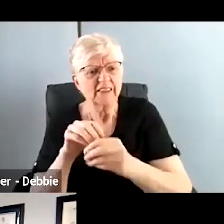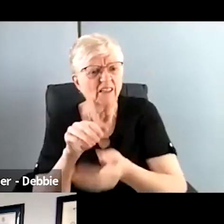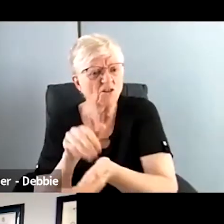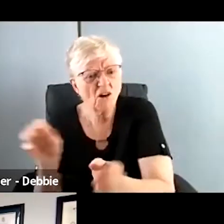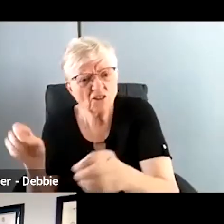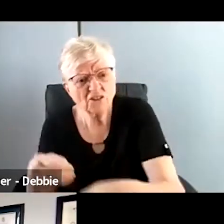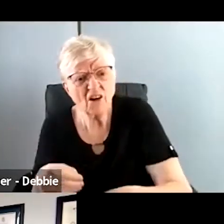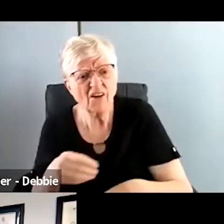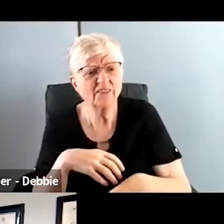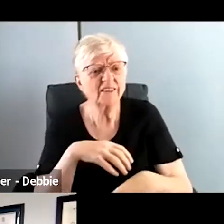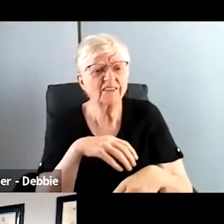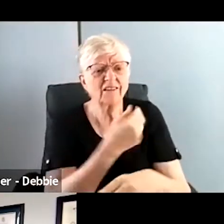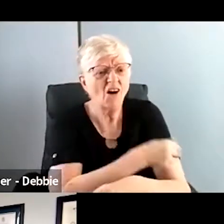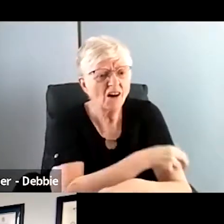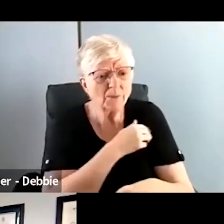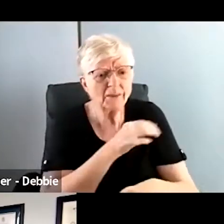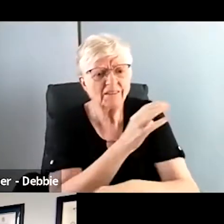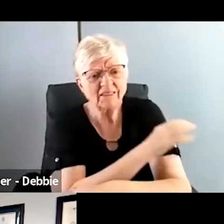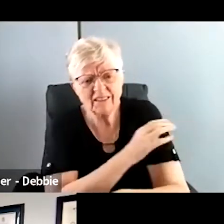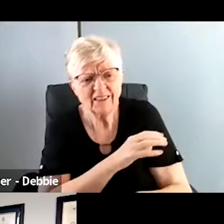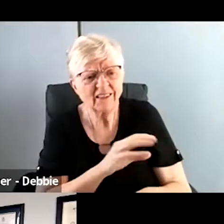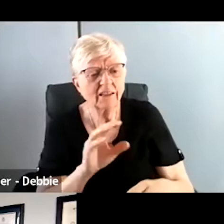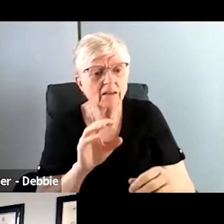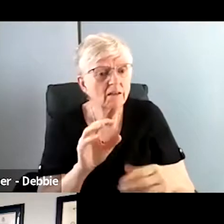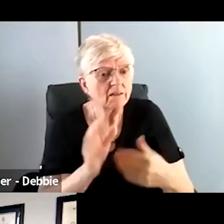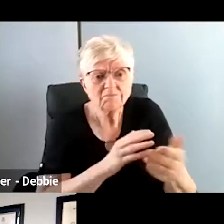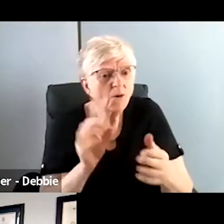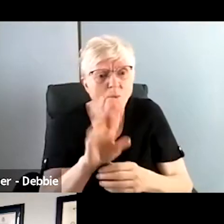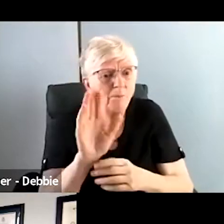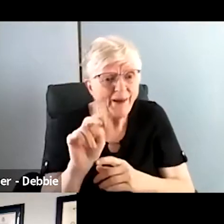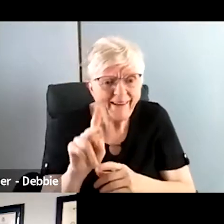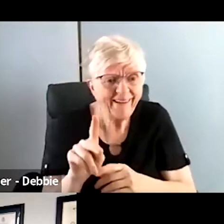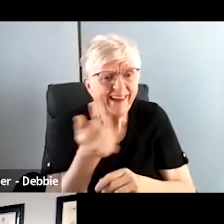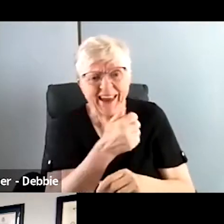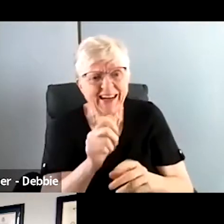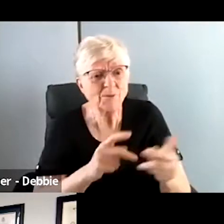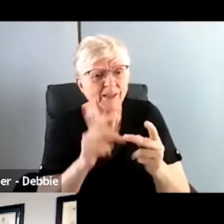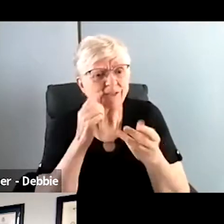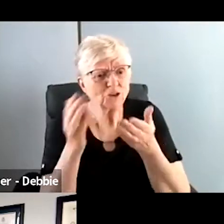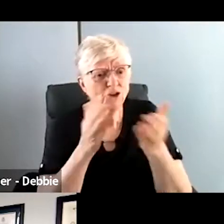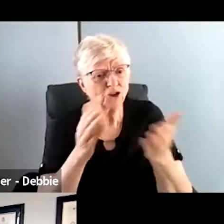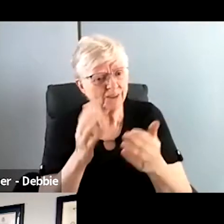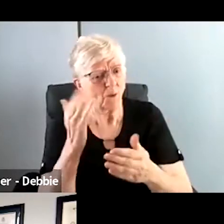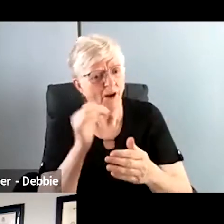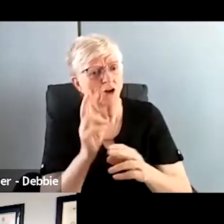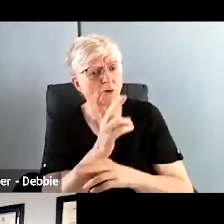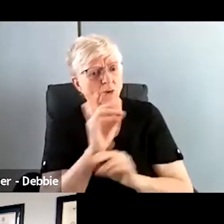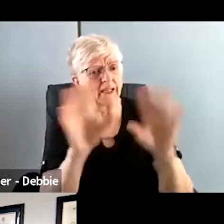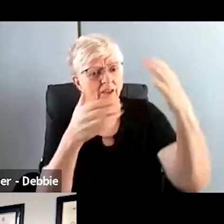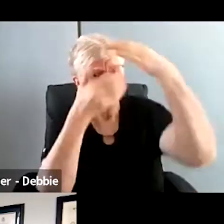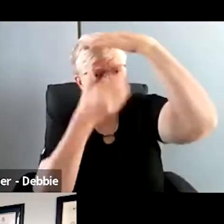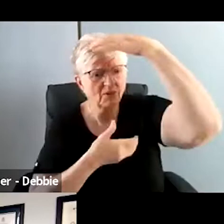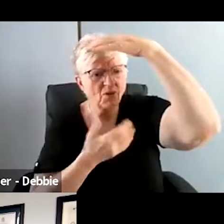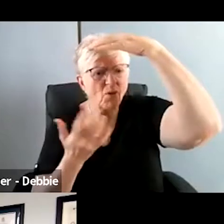you're accessing services such as a bank or so forth. Is there any idea why do you think there's